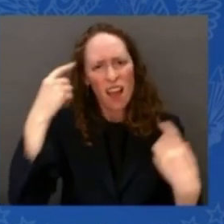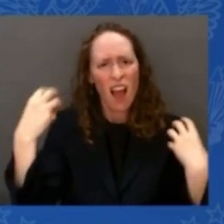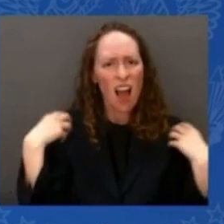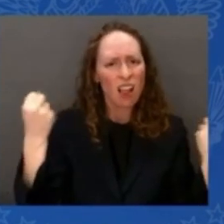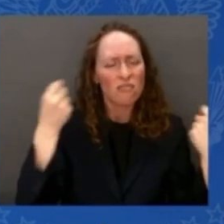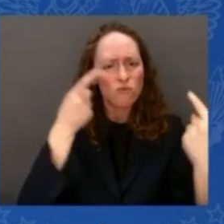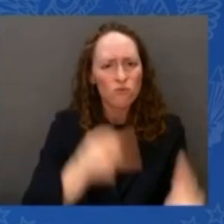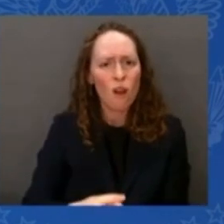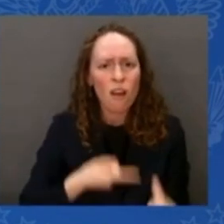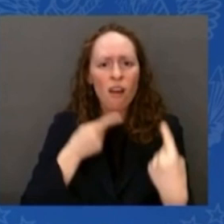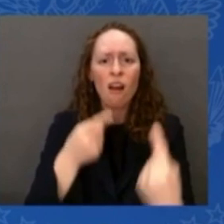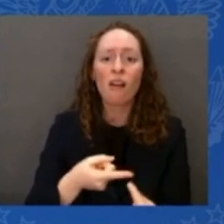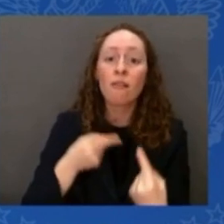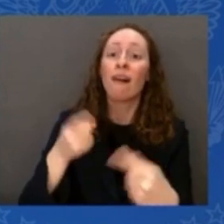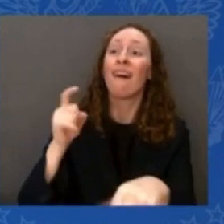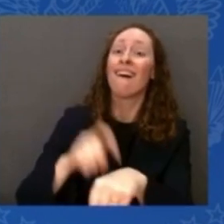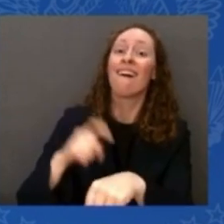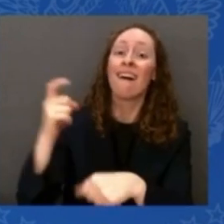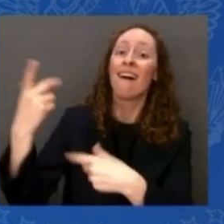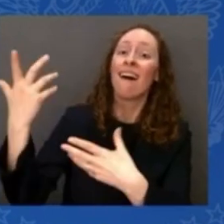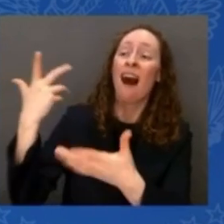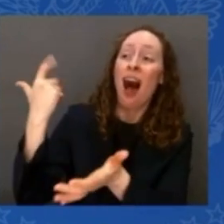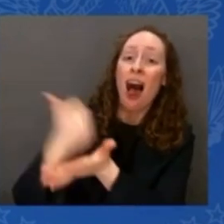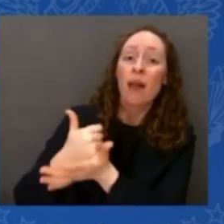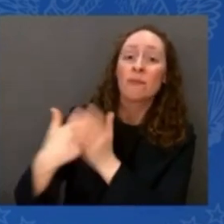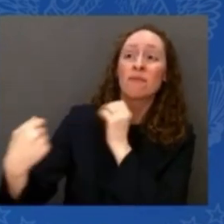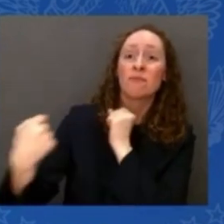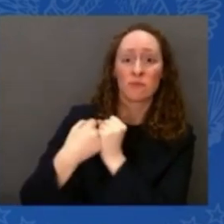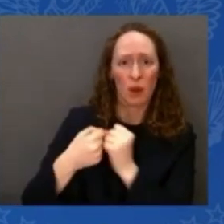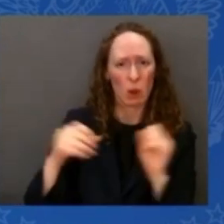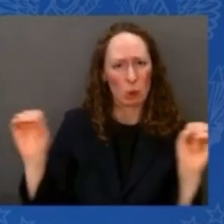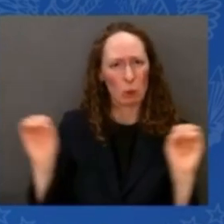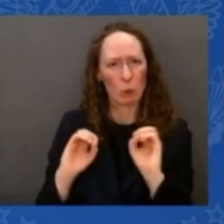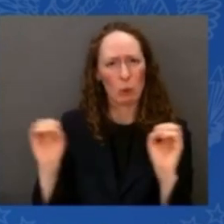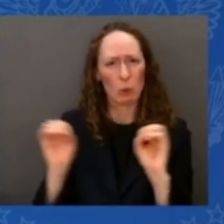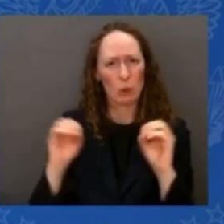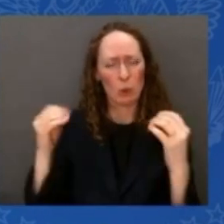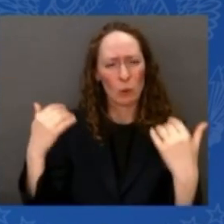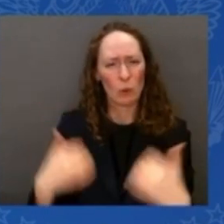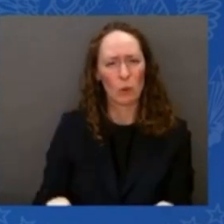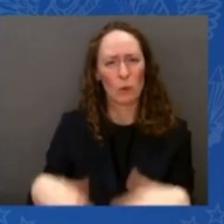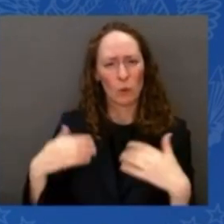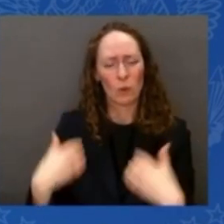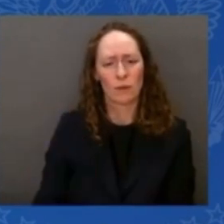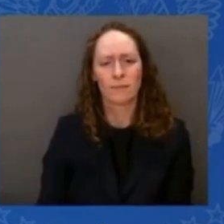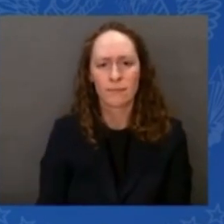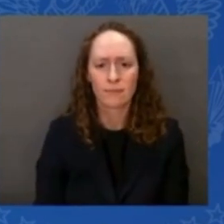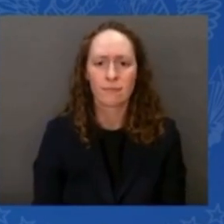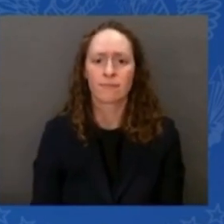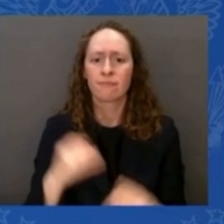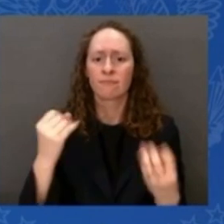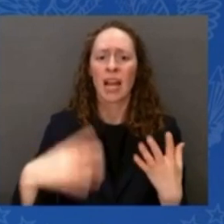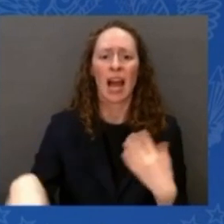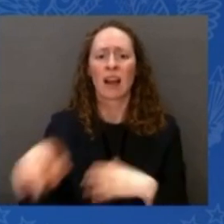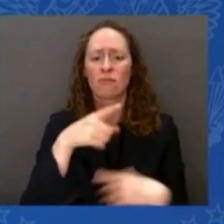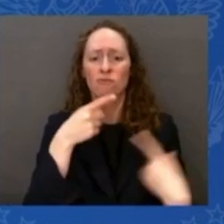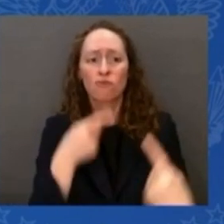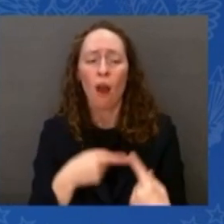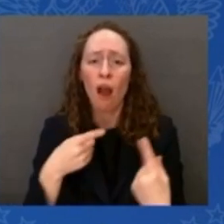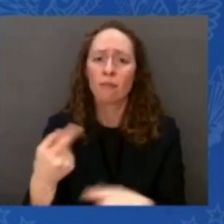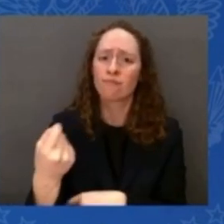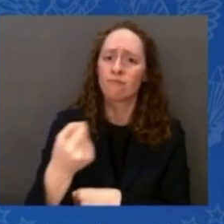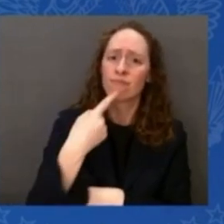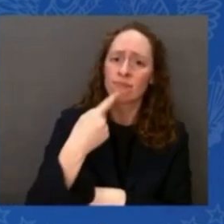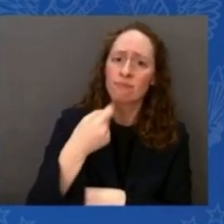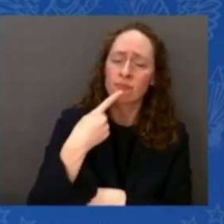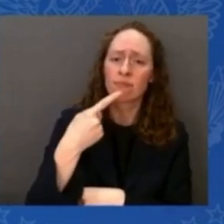when so many of our loved ones and neighbors are struggling with opioid and epidemic, and the millions could lose access to drug treatment